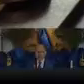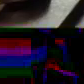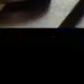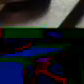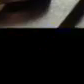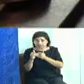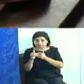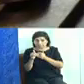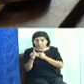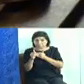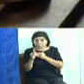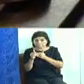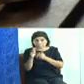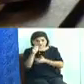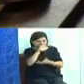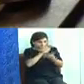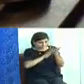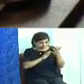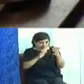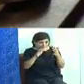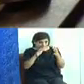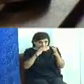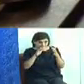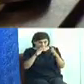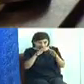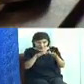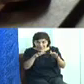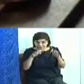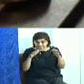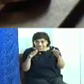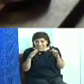where there was a very mixed crowd.